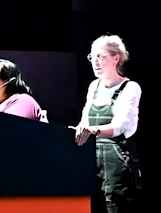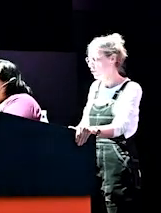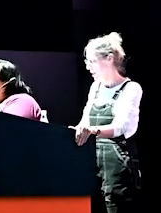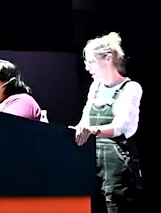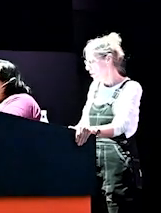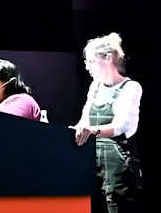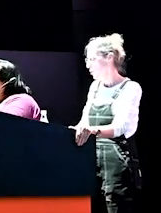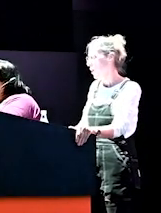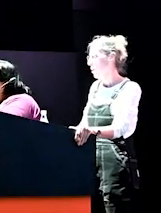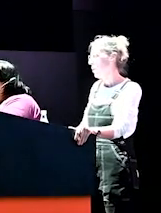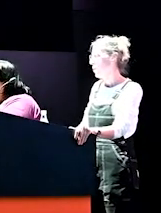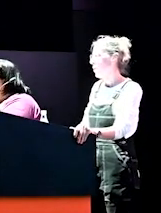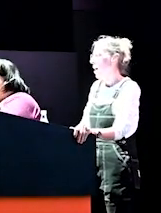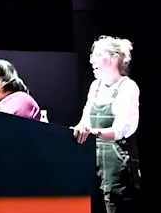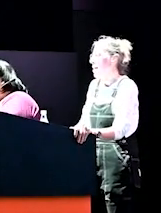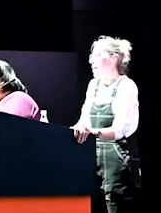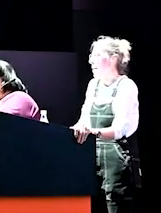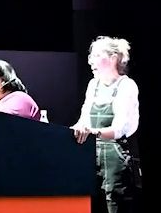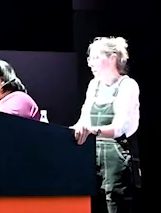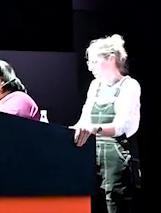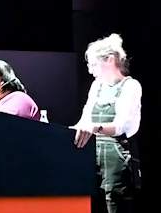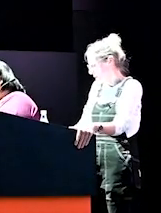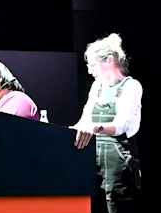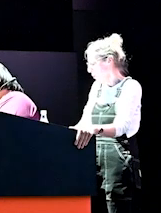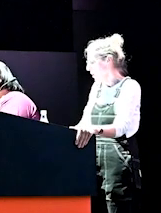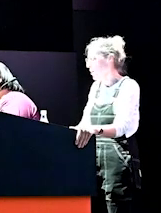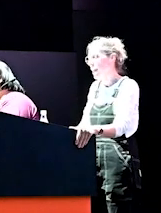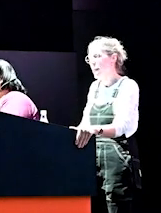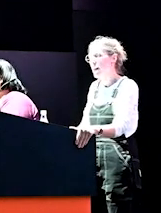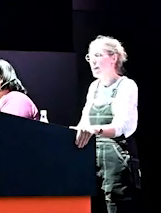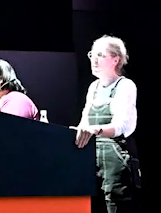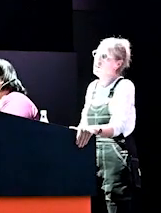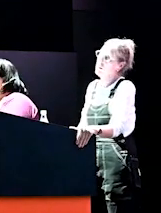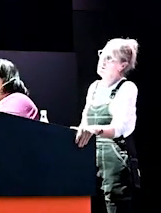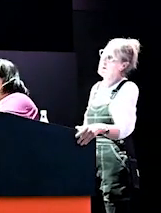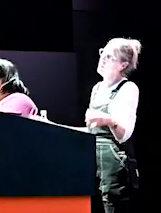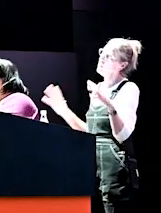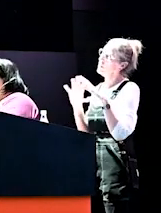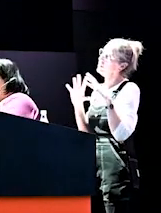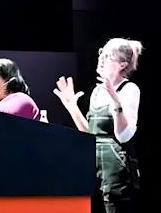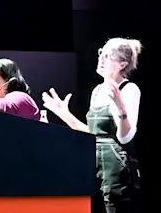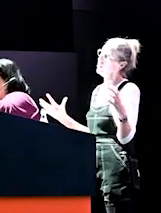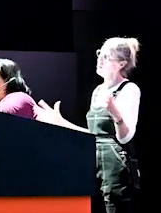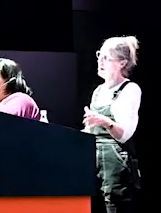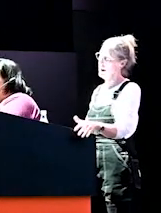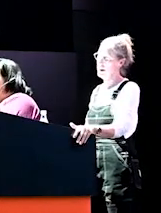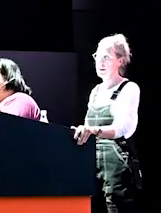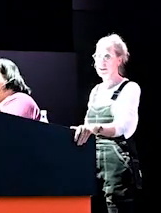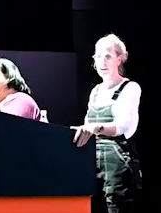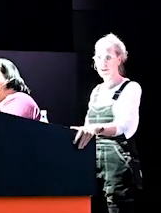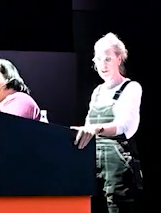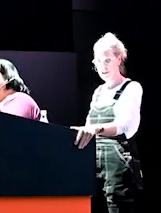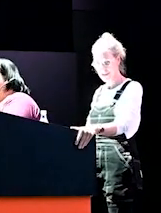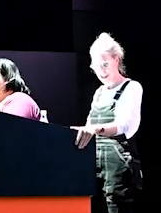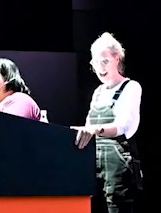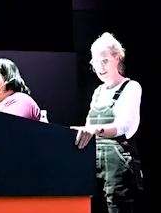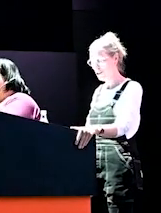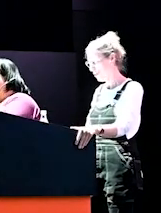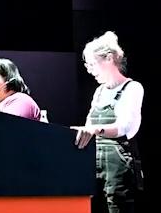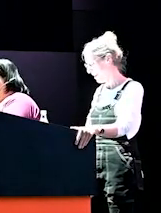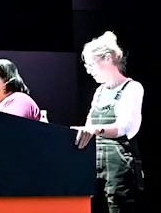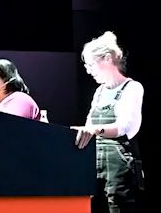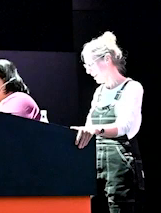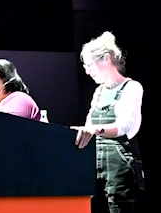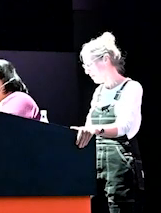little vintage. So I worked with the internal team, built an